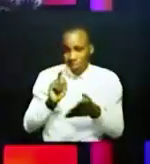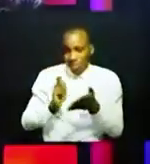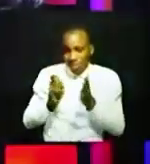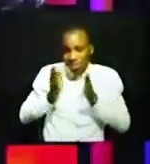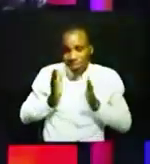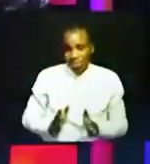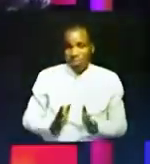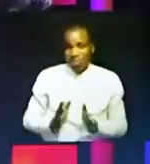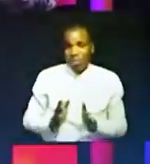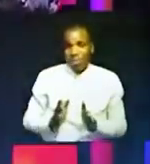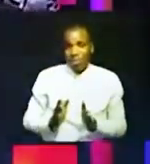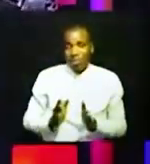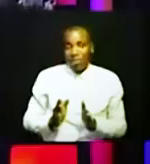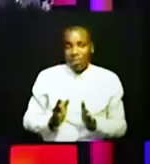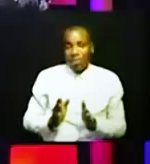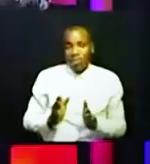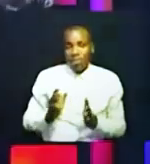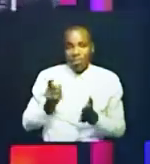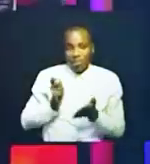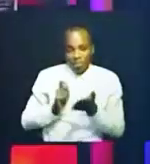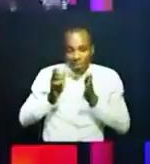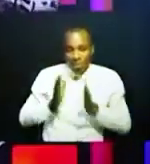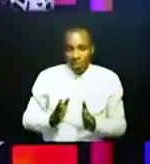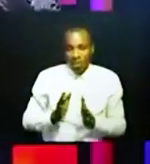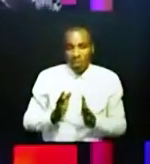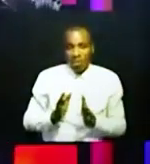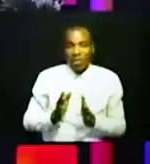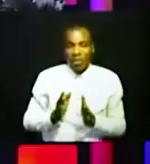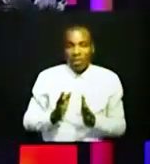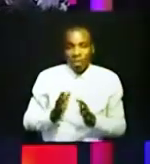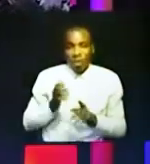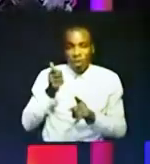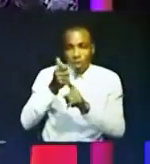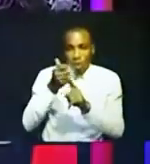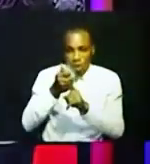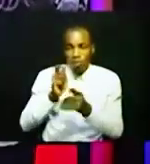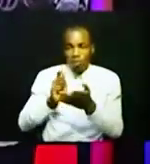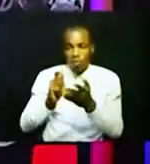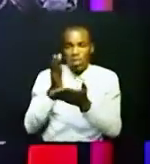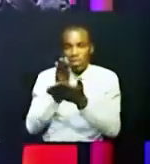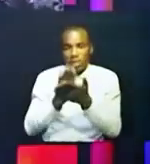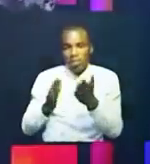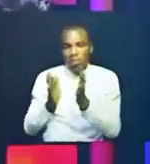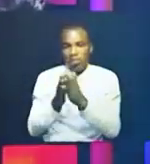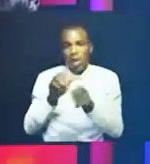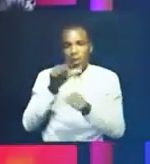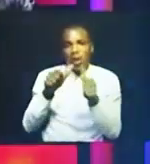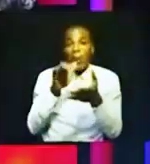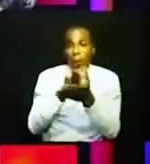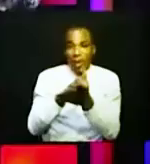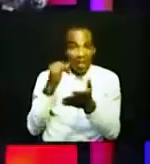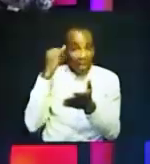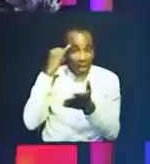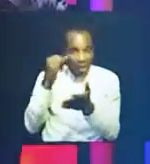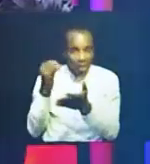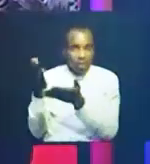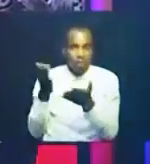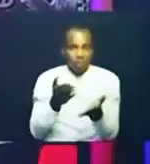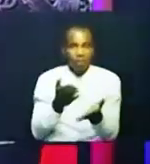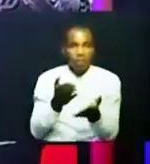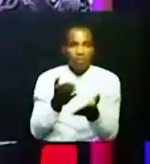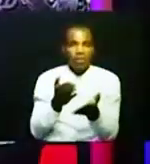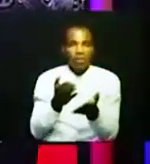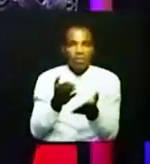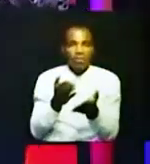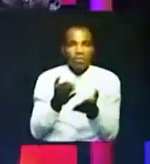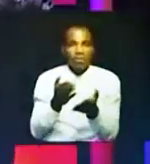this assertion that I'm making. Nancy Van Pelt, on what chair our young woman be no say, Anna Otka, if our real. She wrote about one